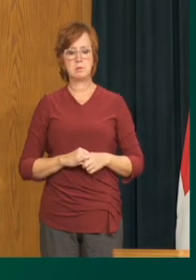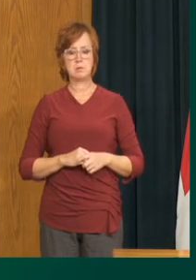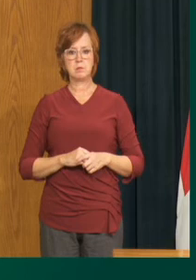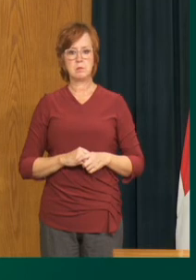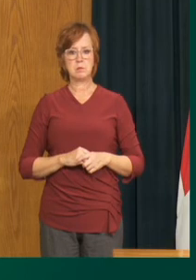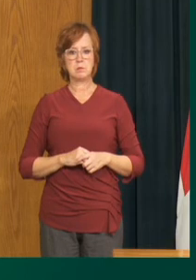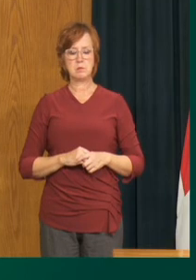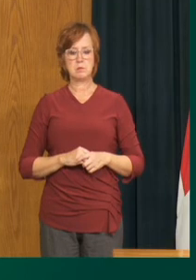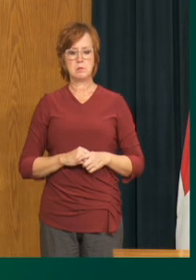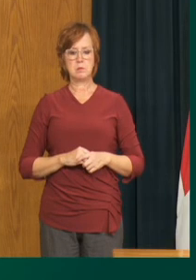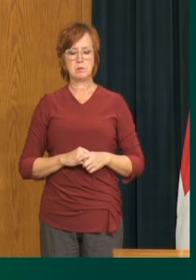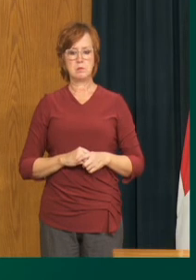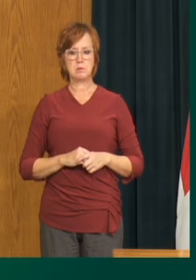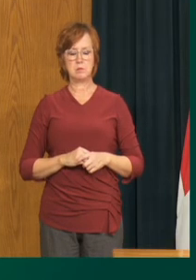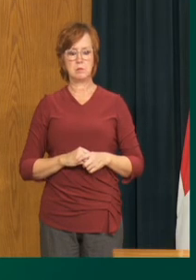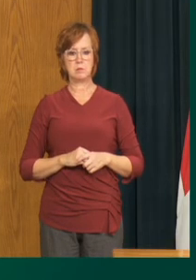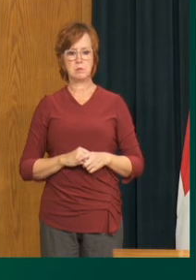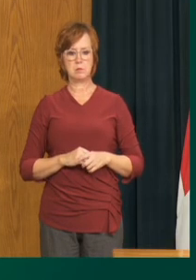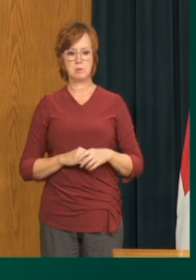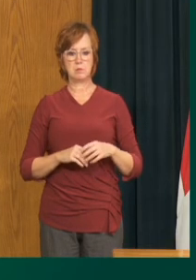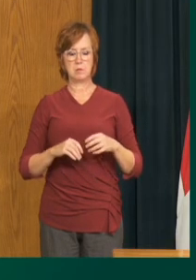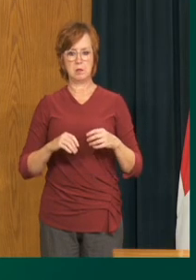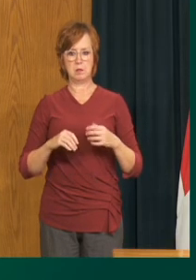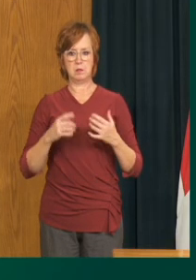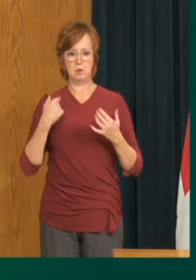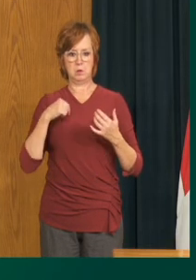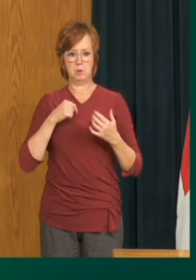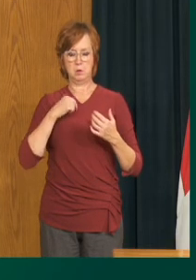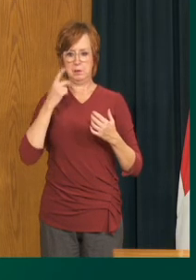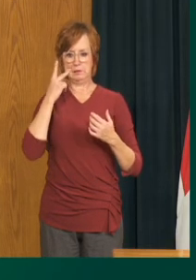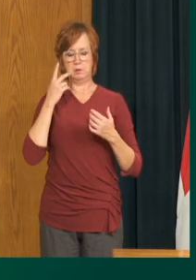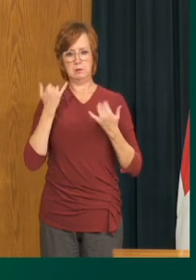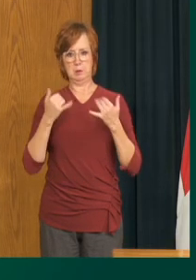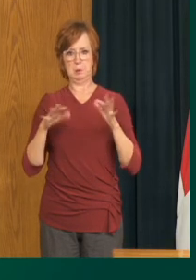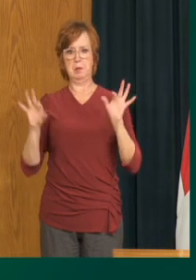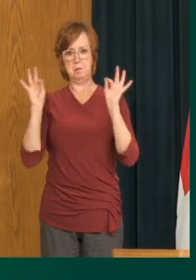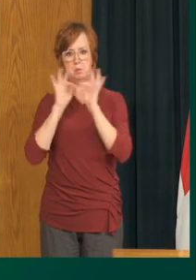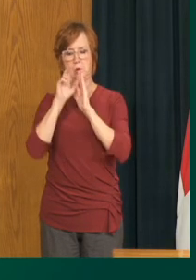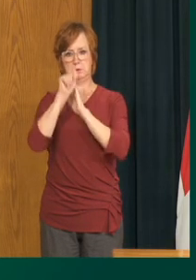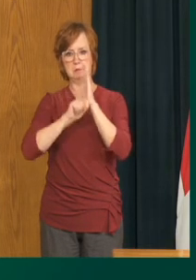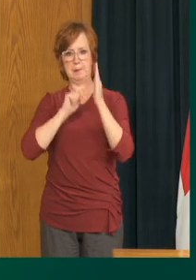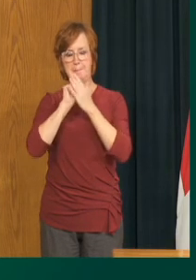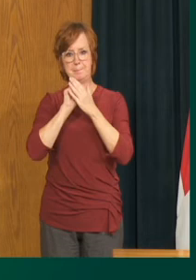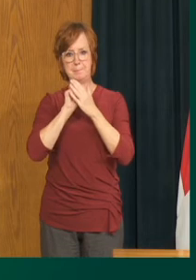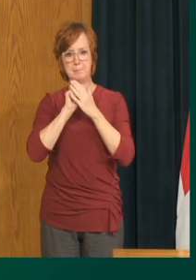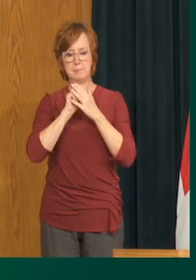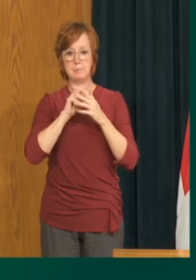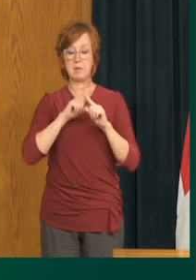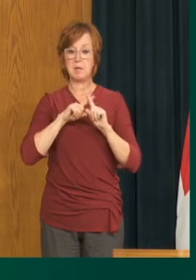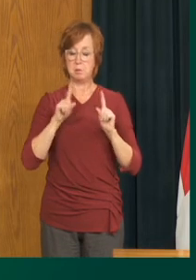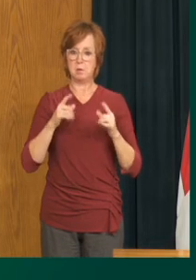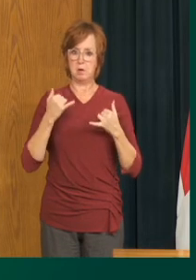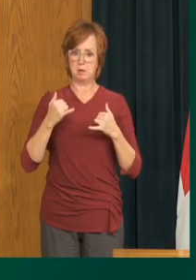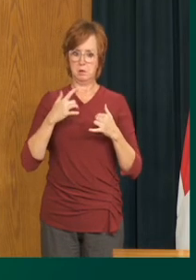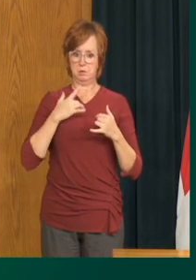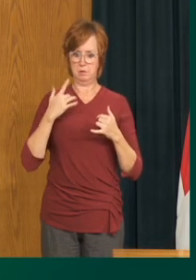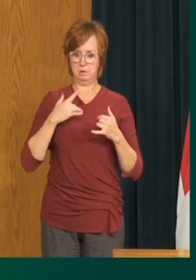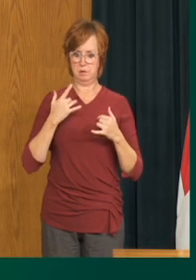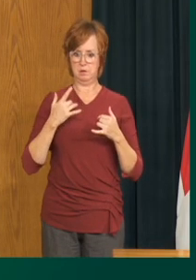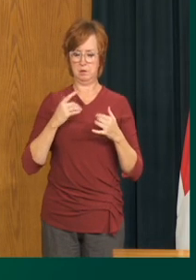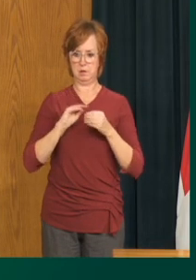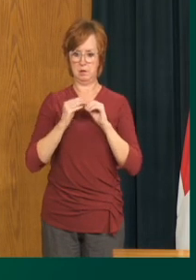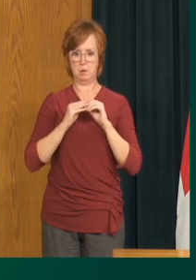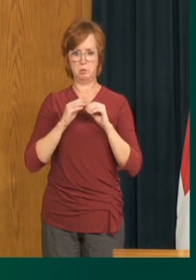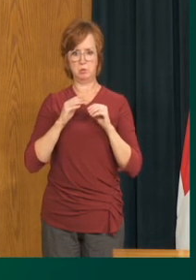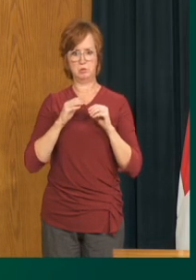forward through this pivotal time and our numbers continue to remain low, should we be having a conversation around,